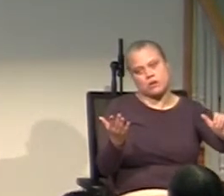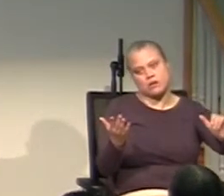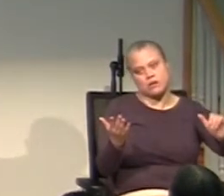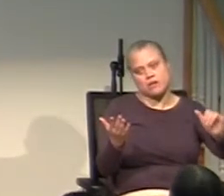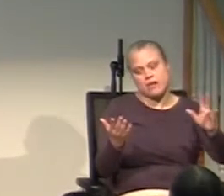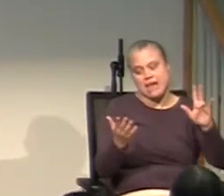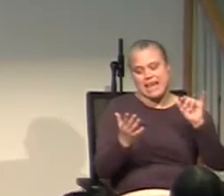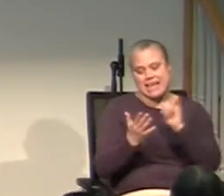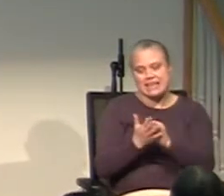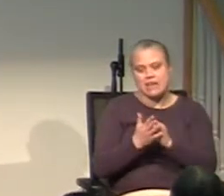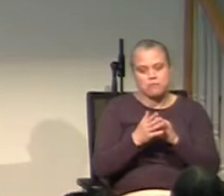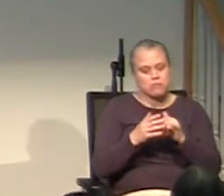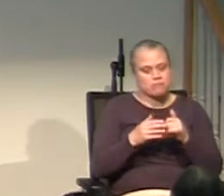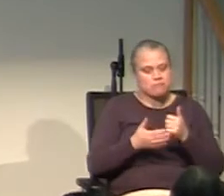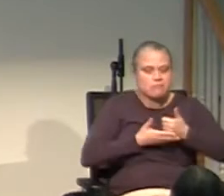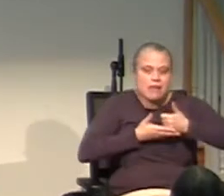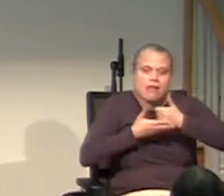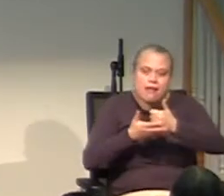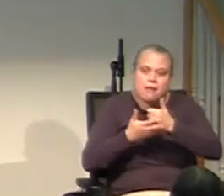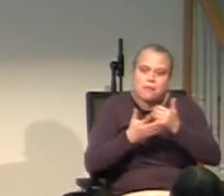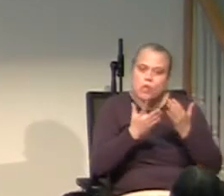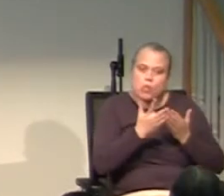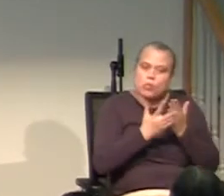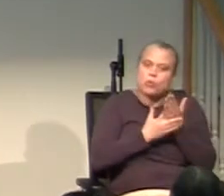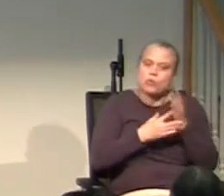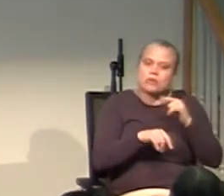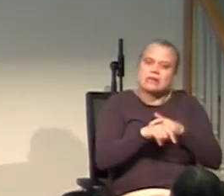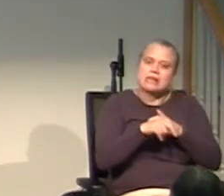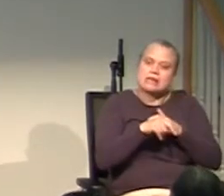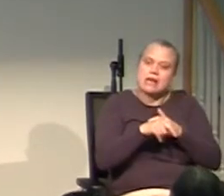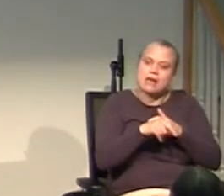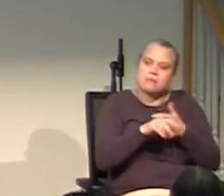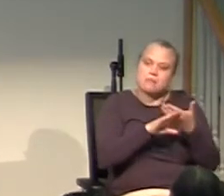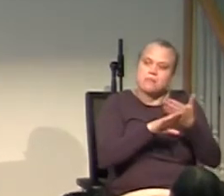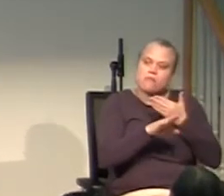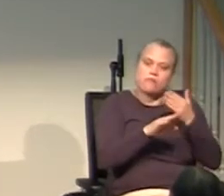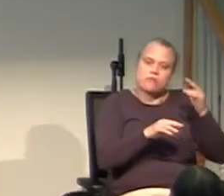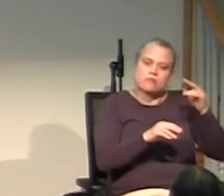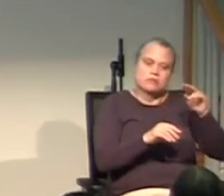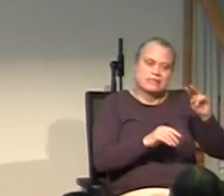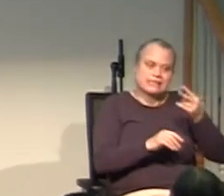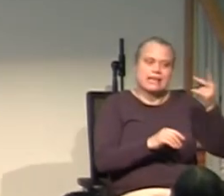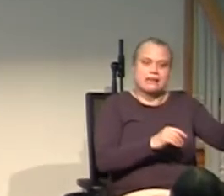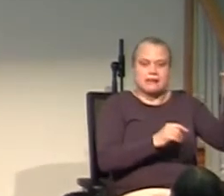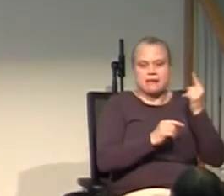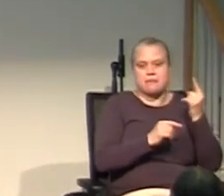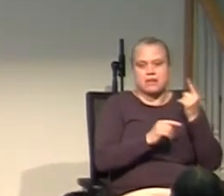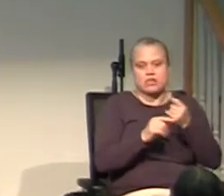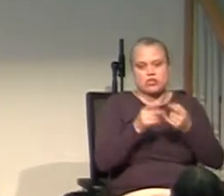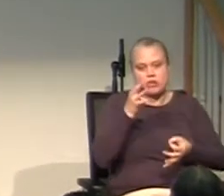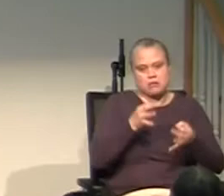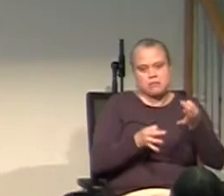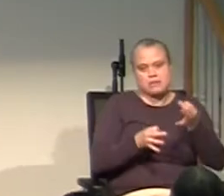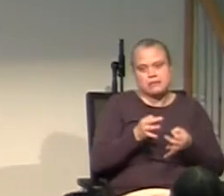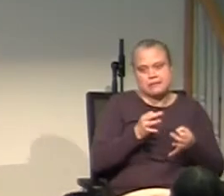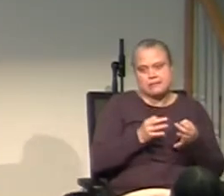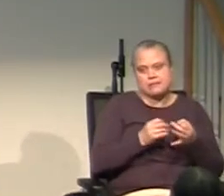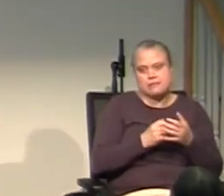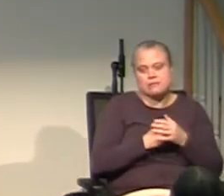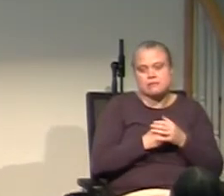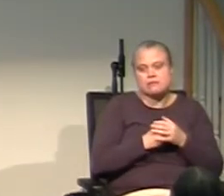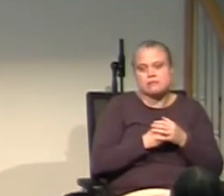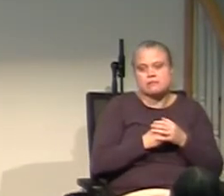take us through even the pre-advent judgment. We hang by faith in Christ